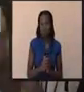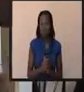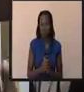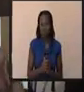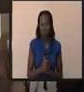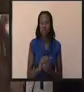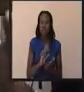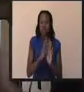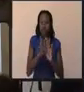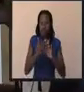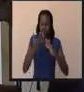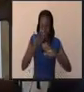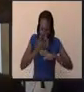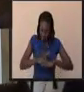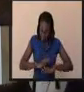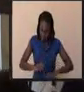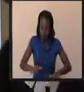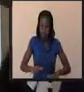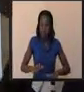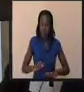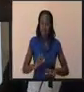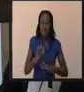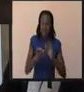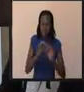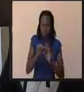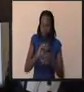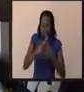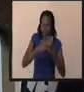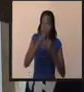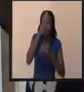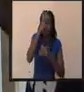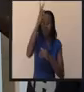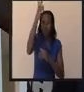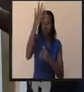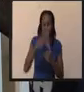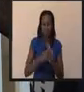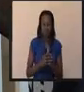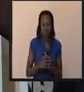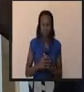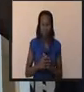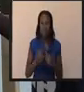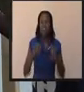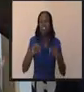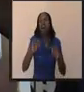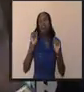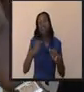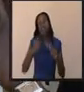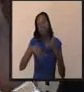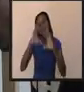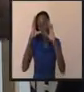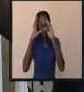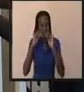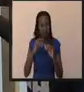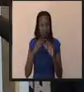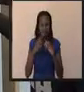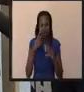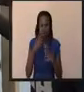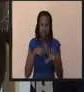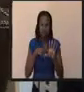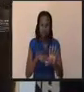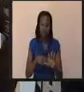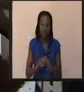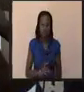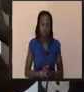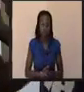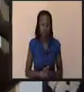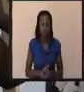you become is your gift back to God. Yeah. You know what, sis? I got to go sleep. You know, I will see you tomorrow. Oh,